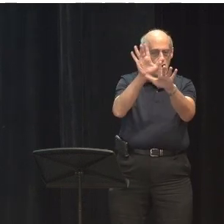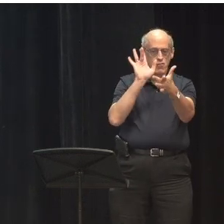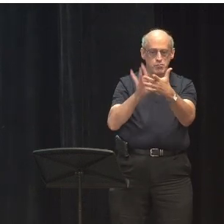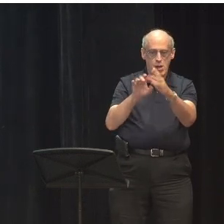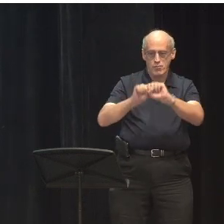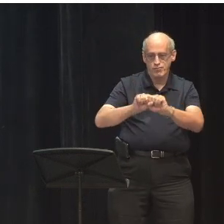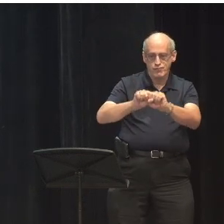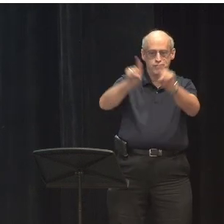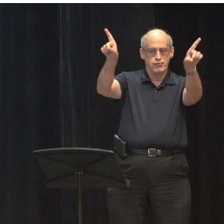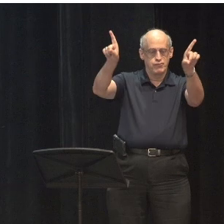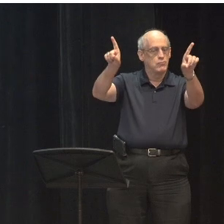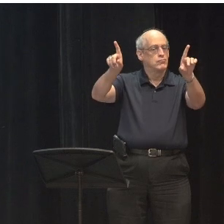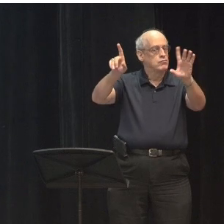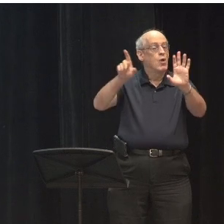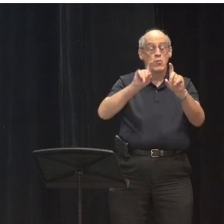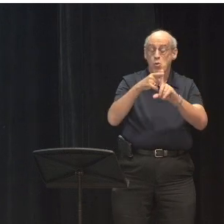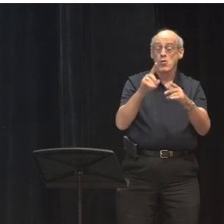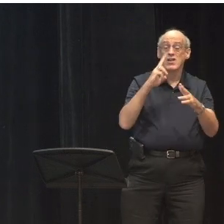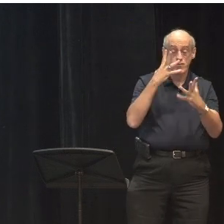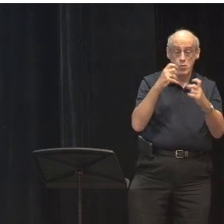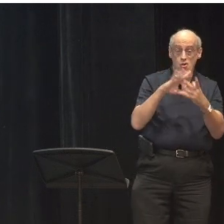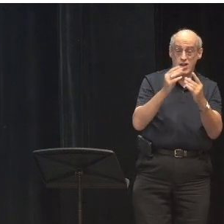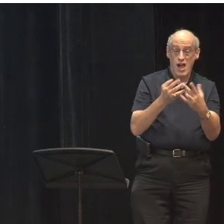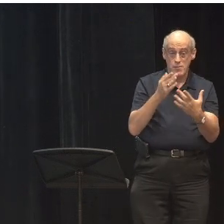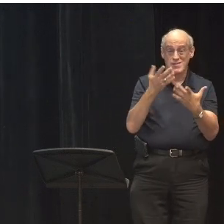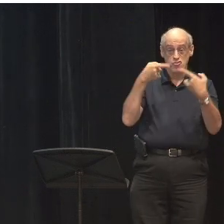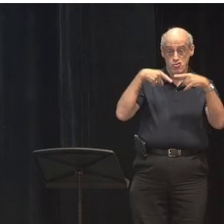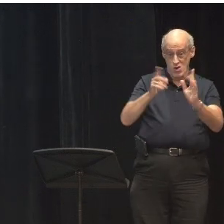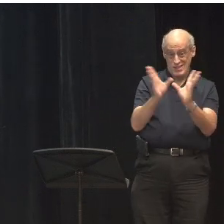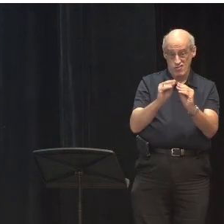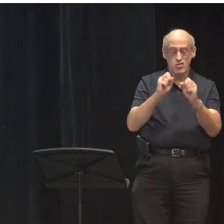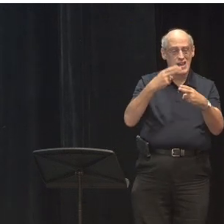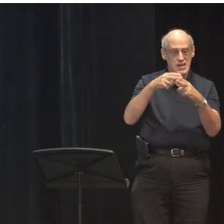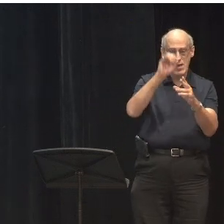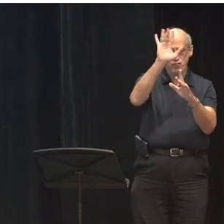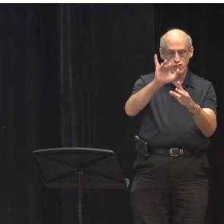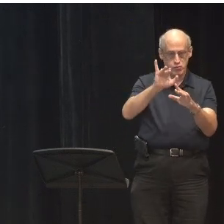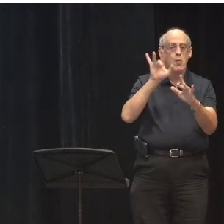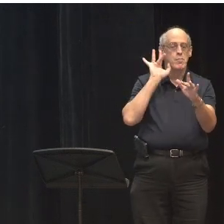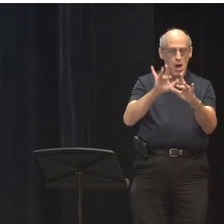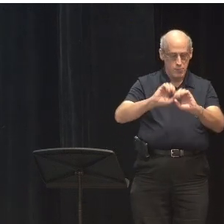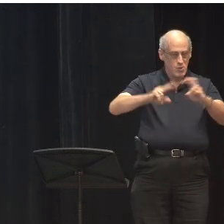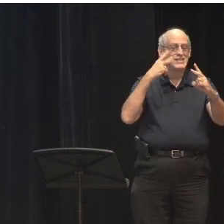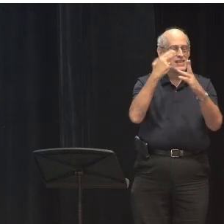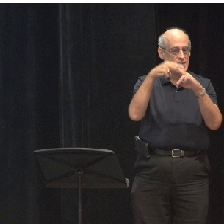Your name will then come up on the registered online list. If you're attending in